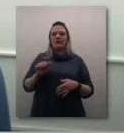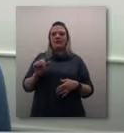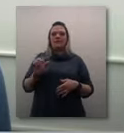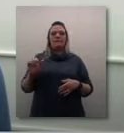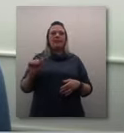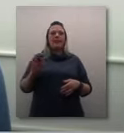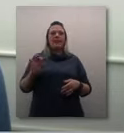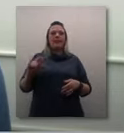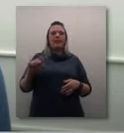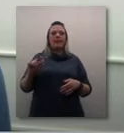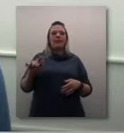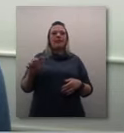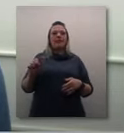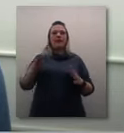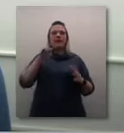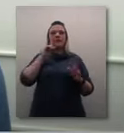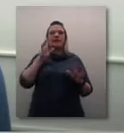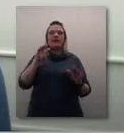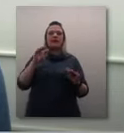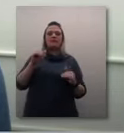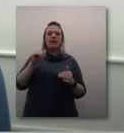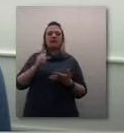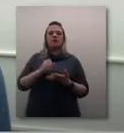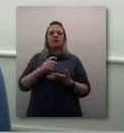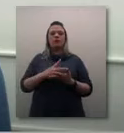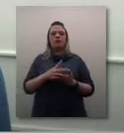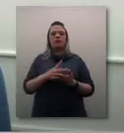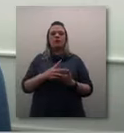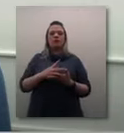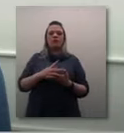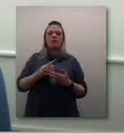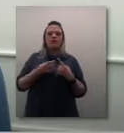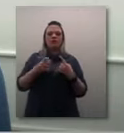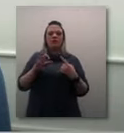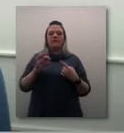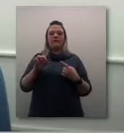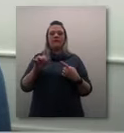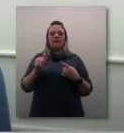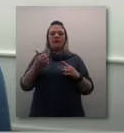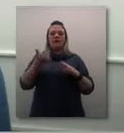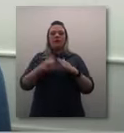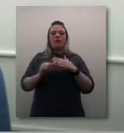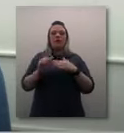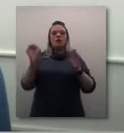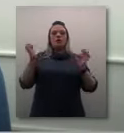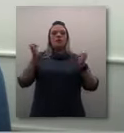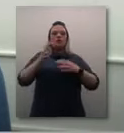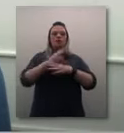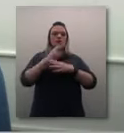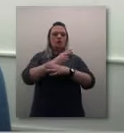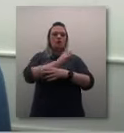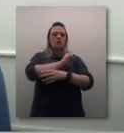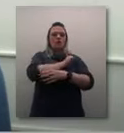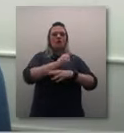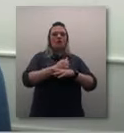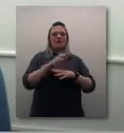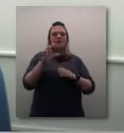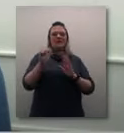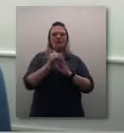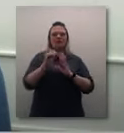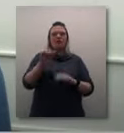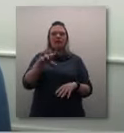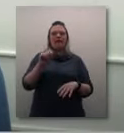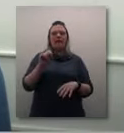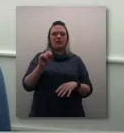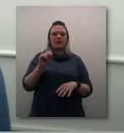expect an approval by FDA under the Emergency Use Authorization Act. And so we're hoping by the end of